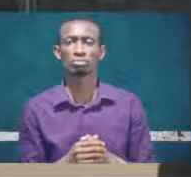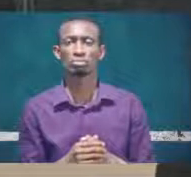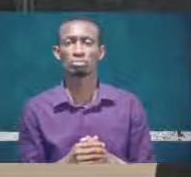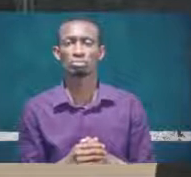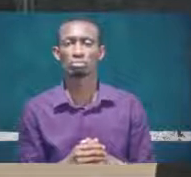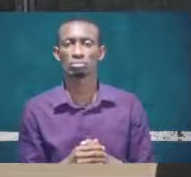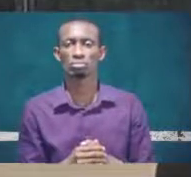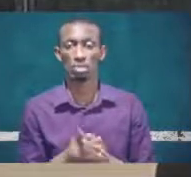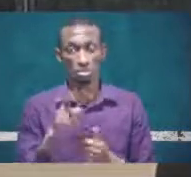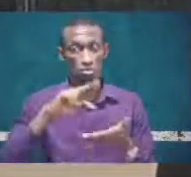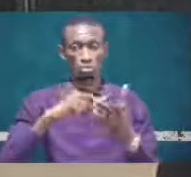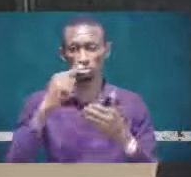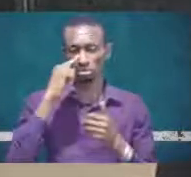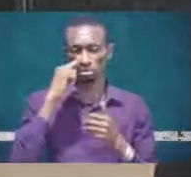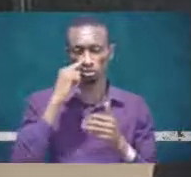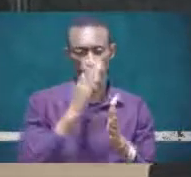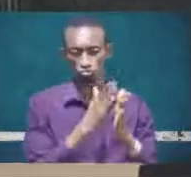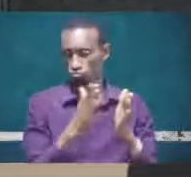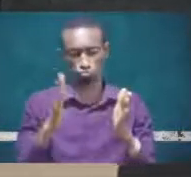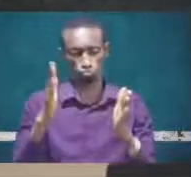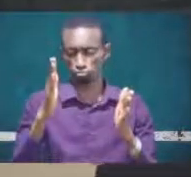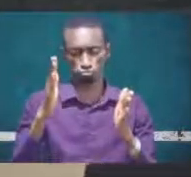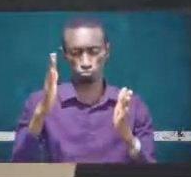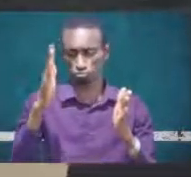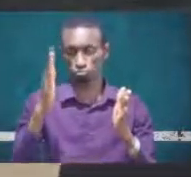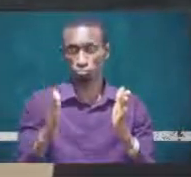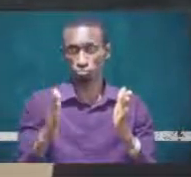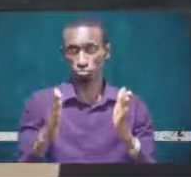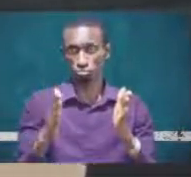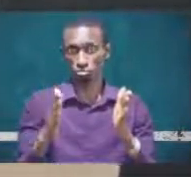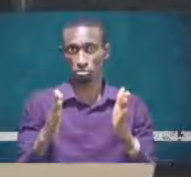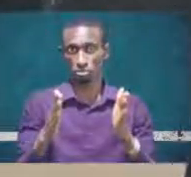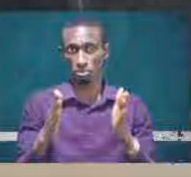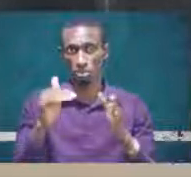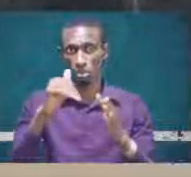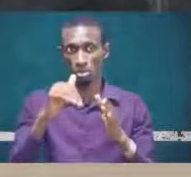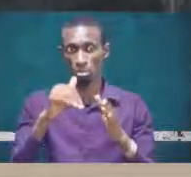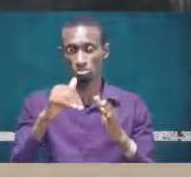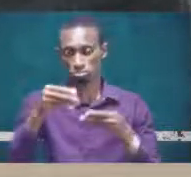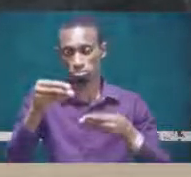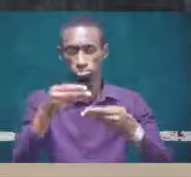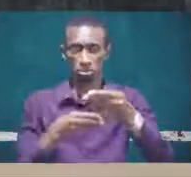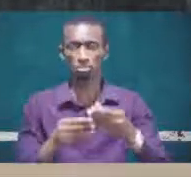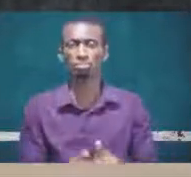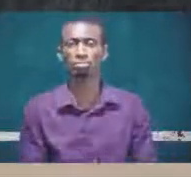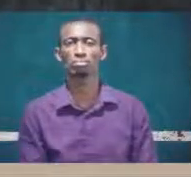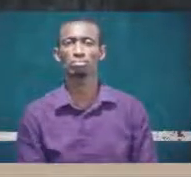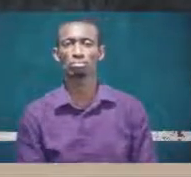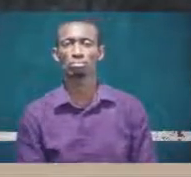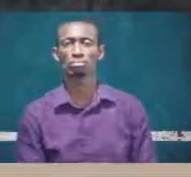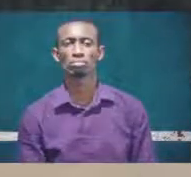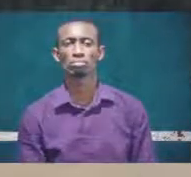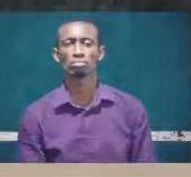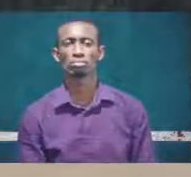Is something that is limited. Is something that is limited in supply. Scarcity